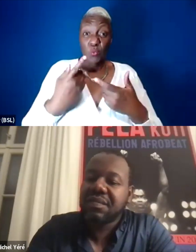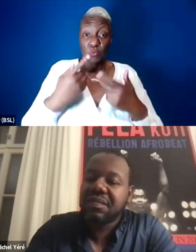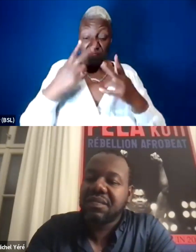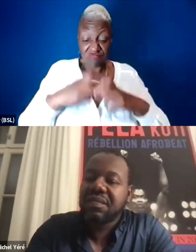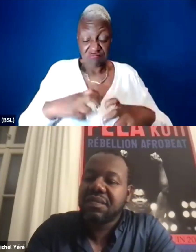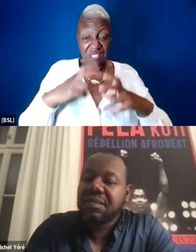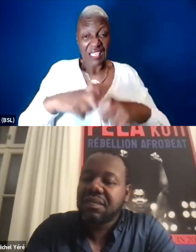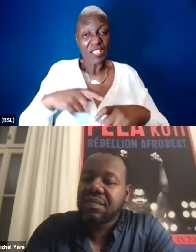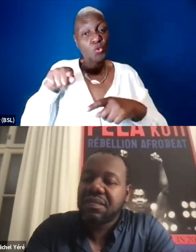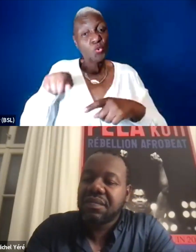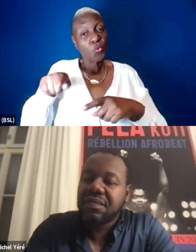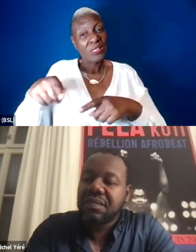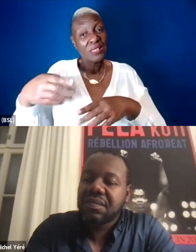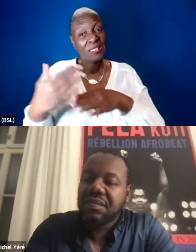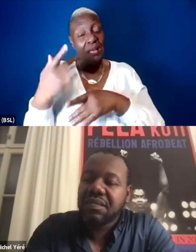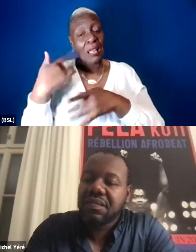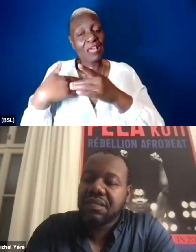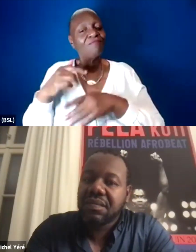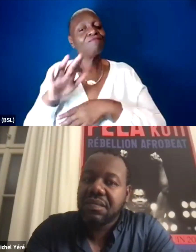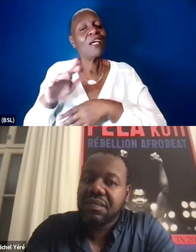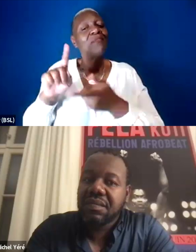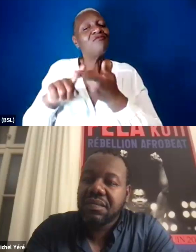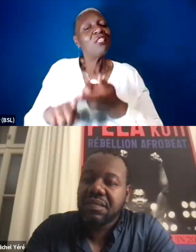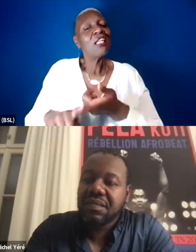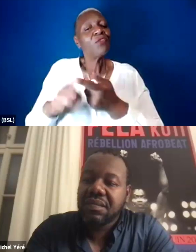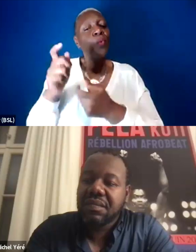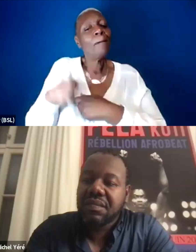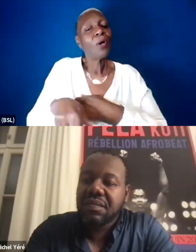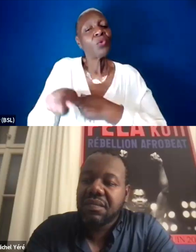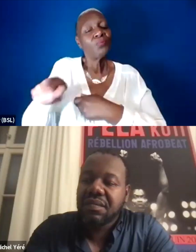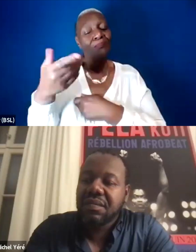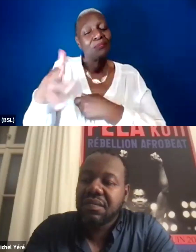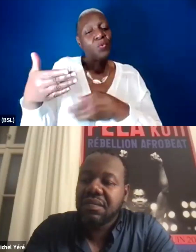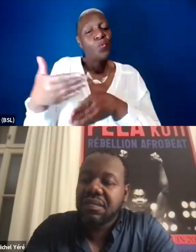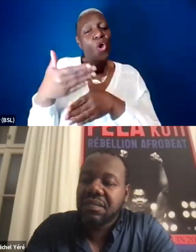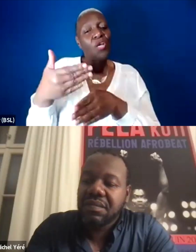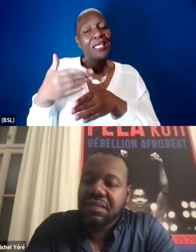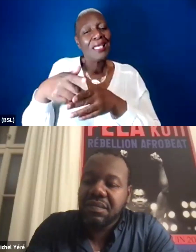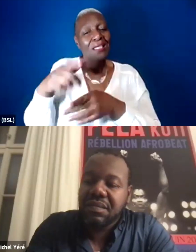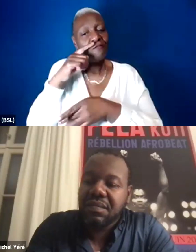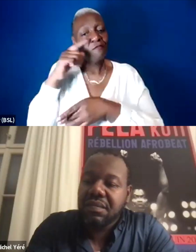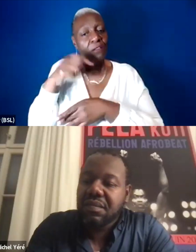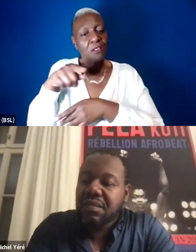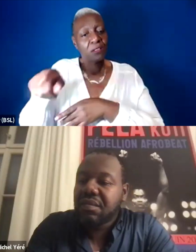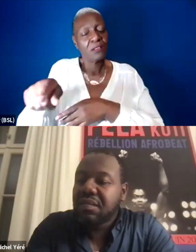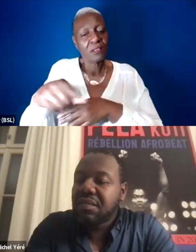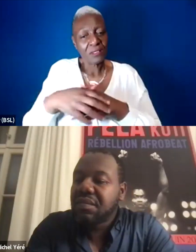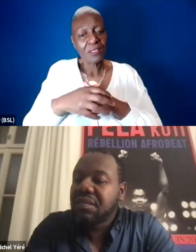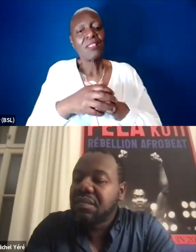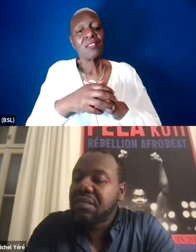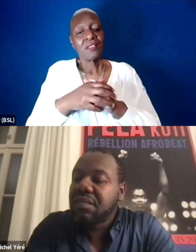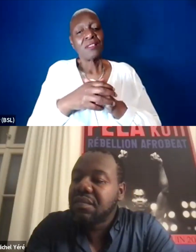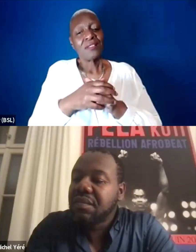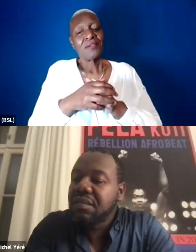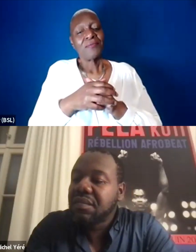Manouchian. I relied a lot on a group of one historian in particular who works in Marseille. Her name is Houri